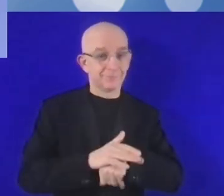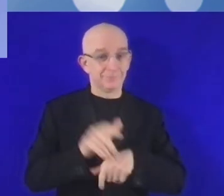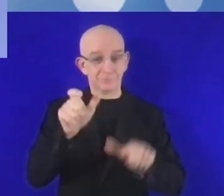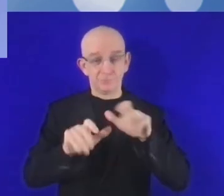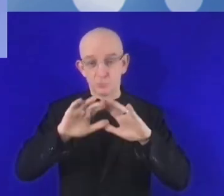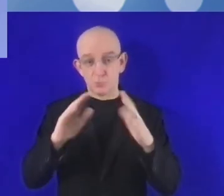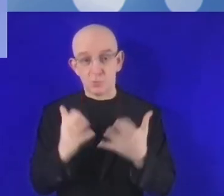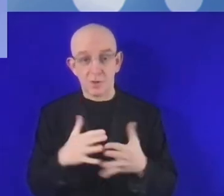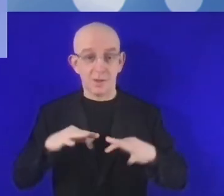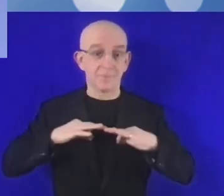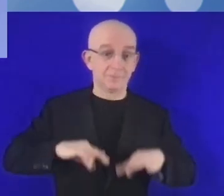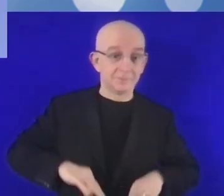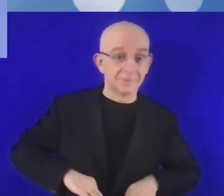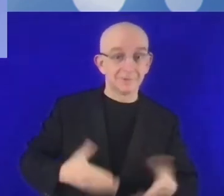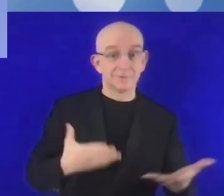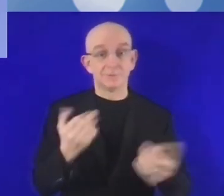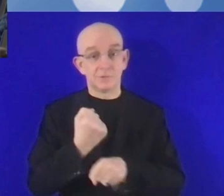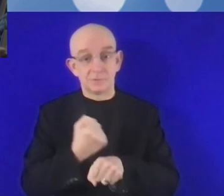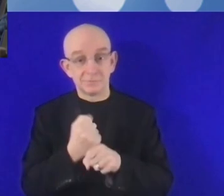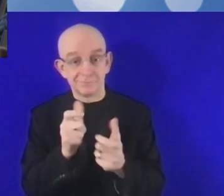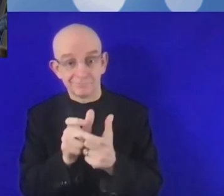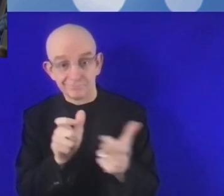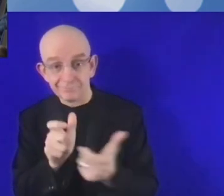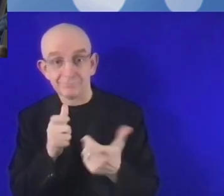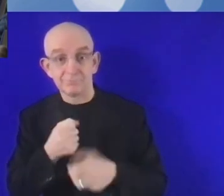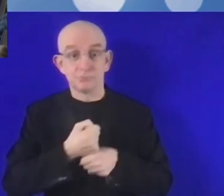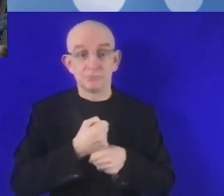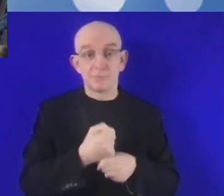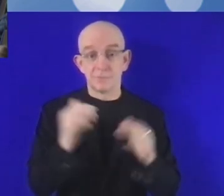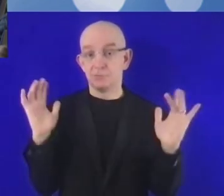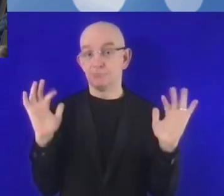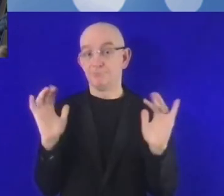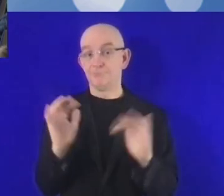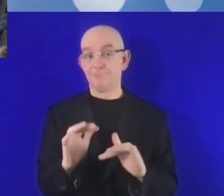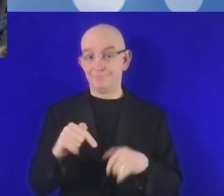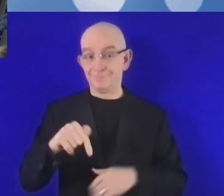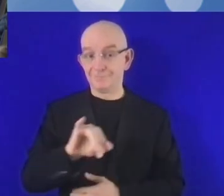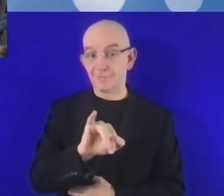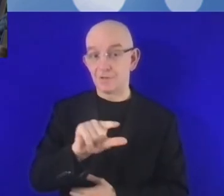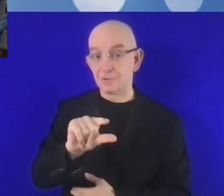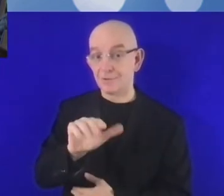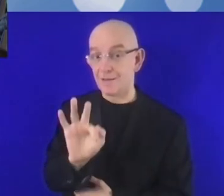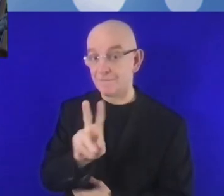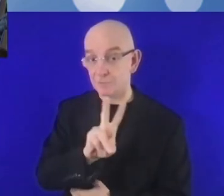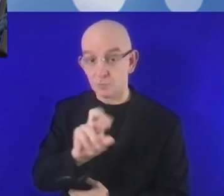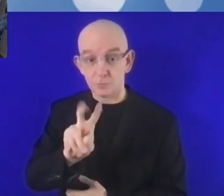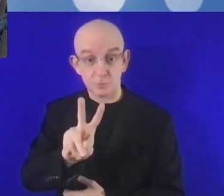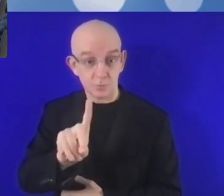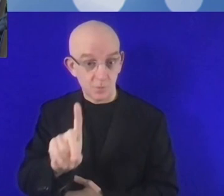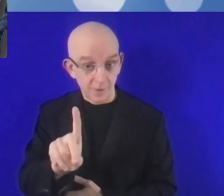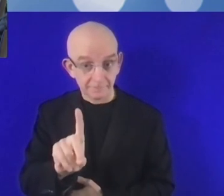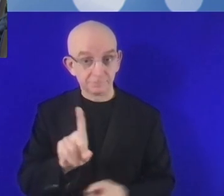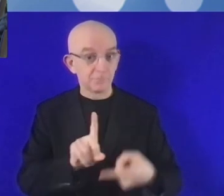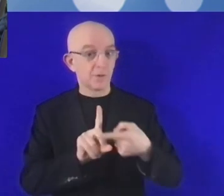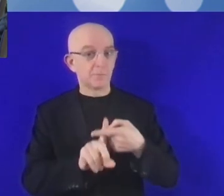will also discuss more general horizontal issues, such as those related to the access to the internet,